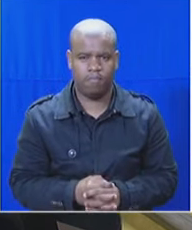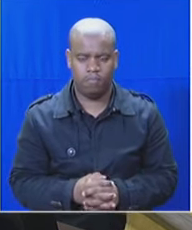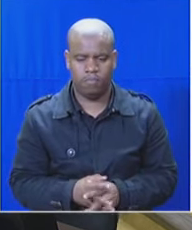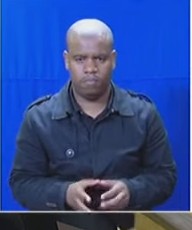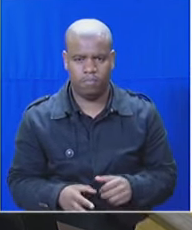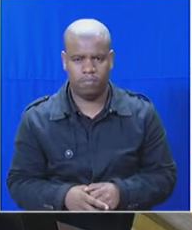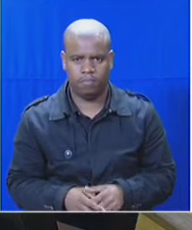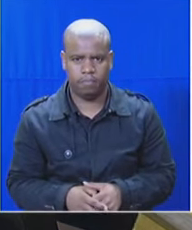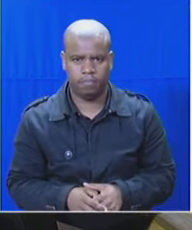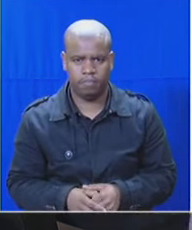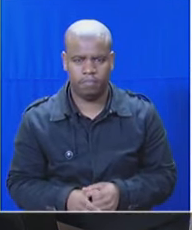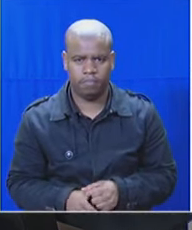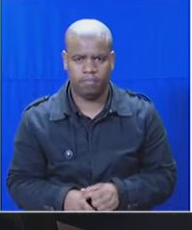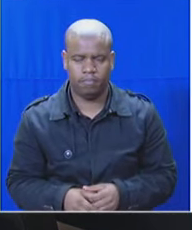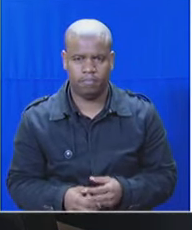Honorable Quinty.